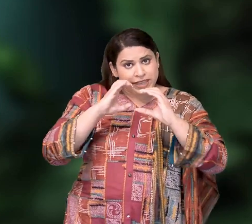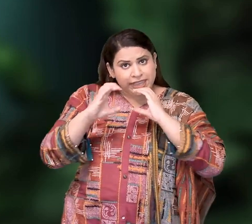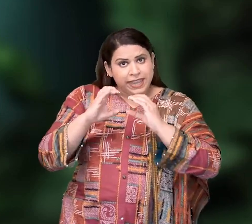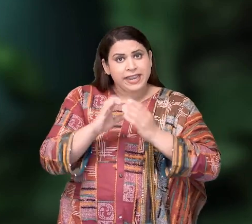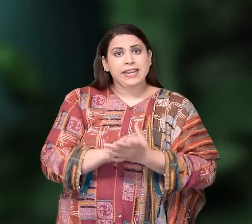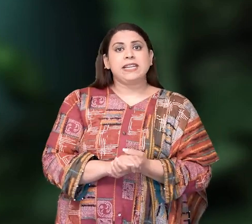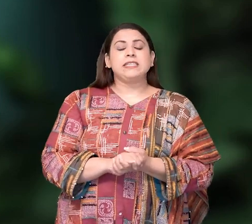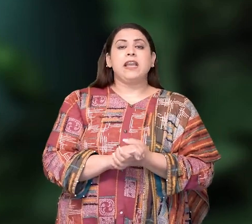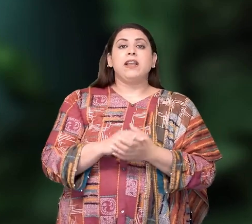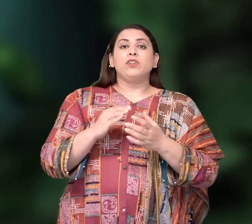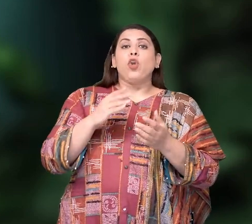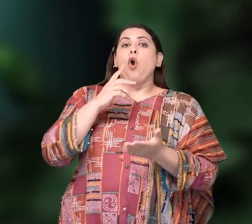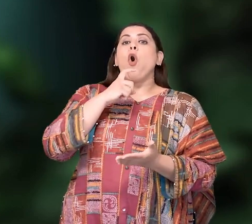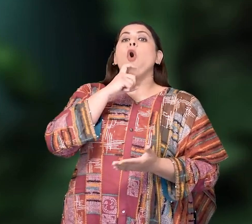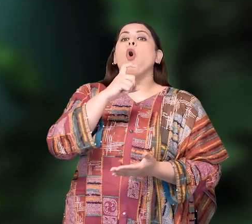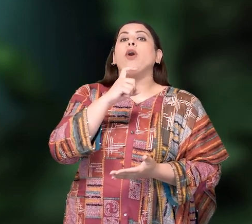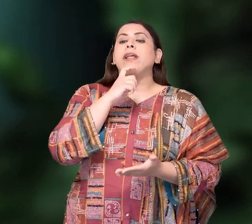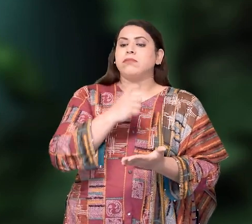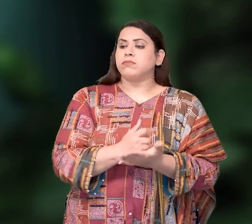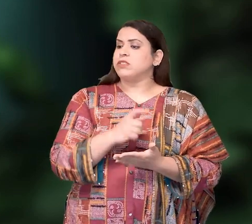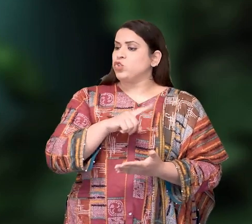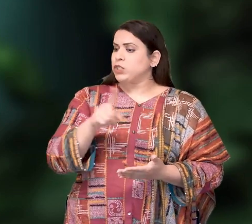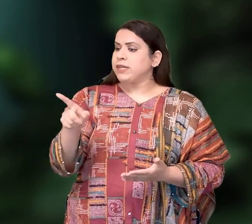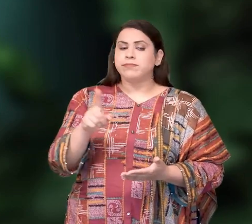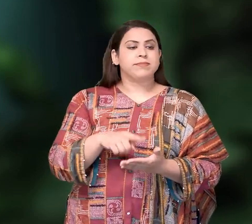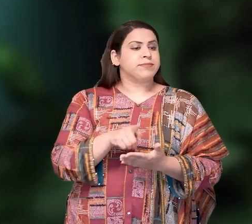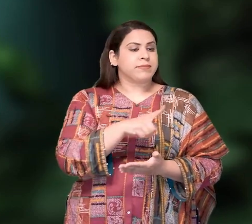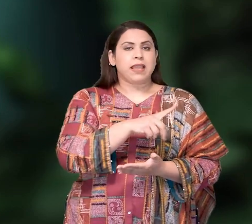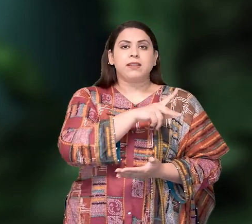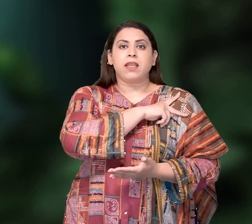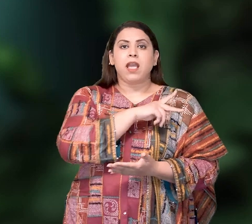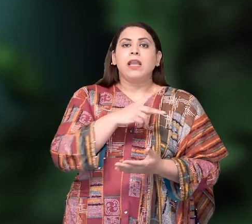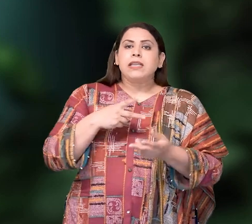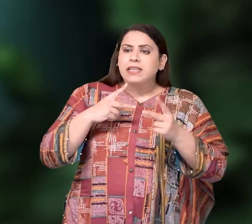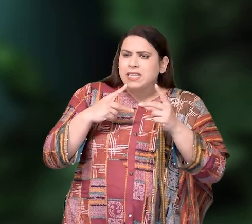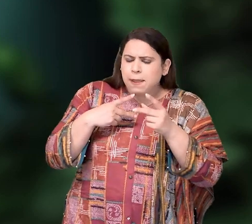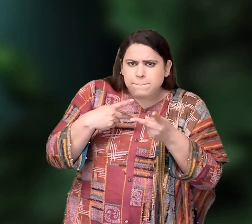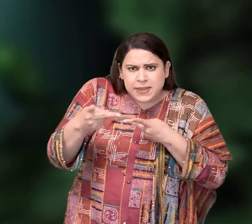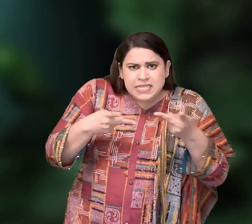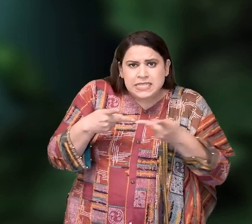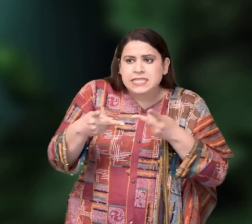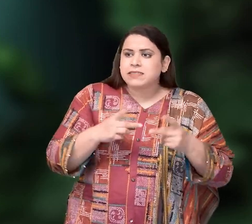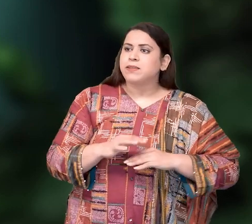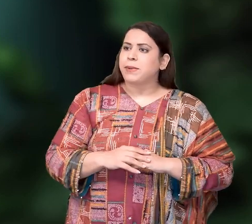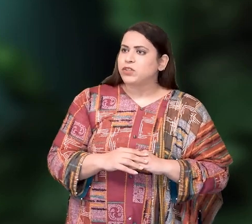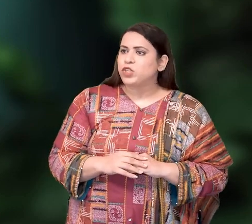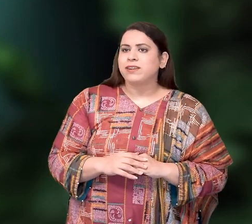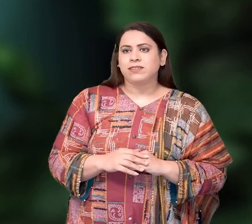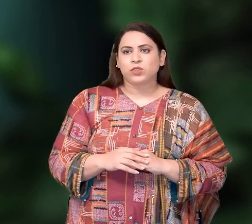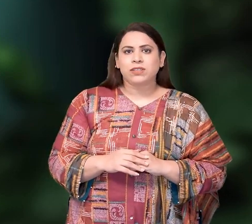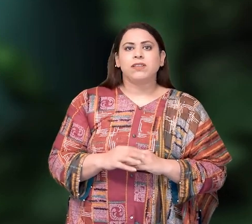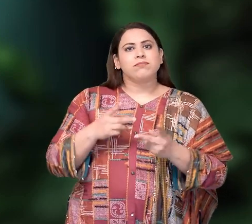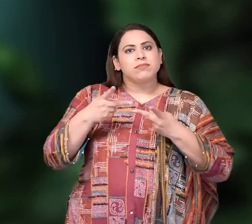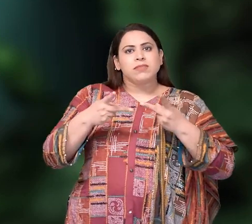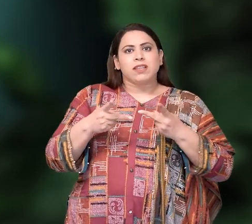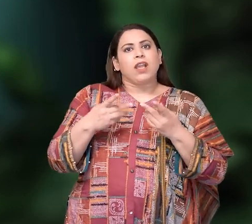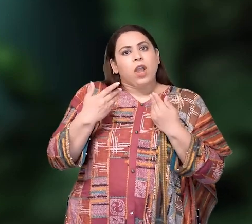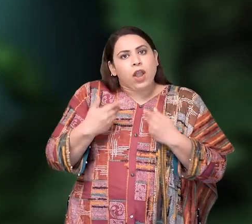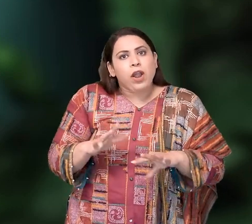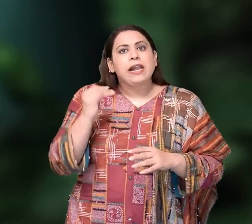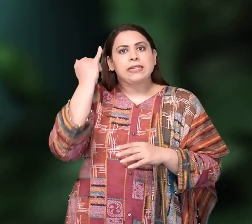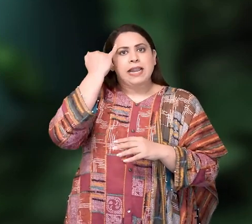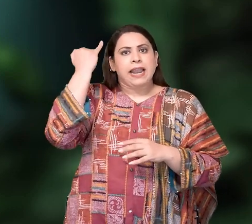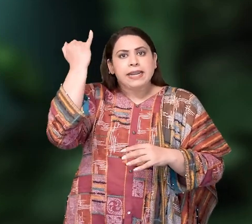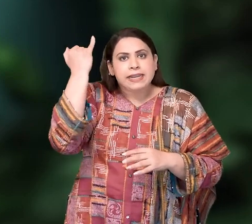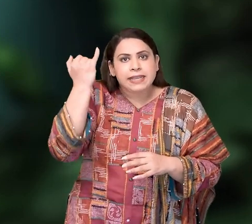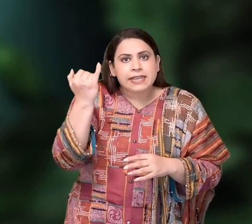to convey orders to your men. If you're a business leader, you needed to manage your team and to tell them what